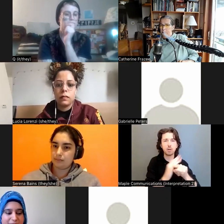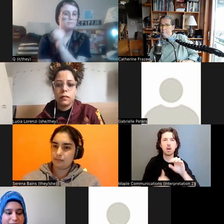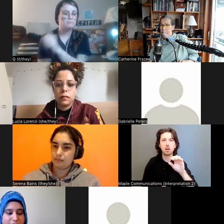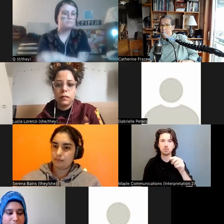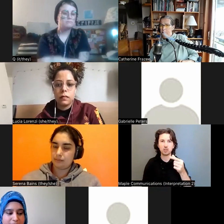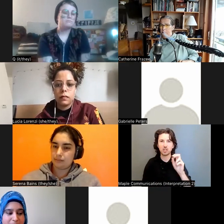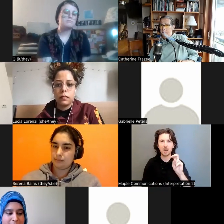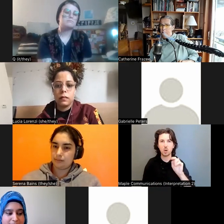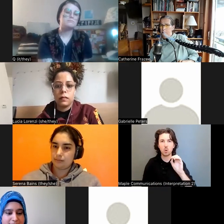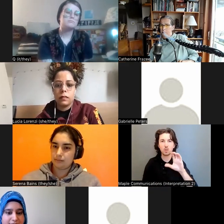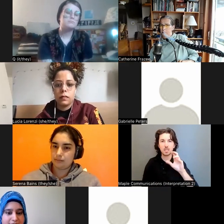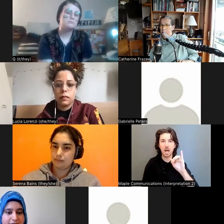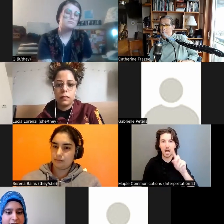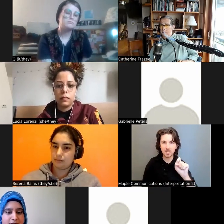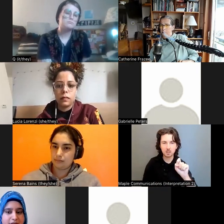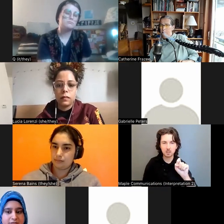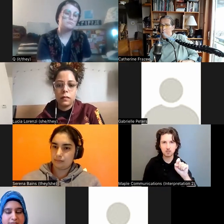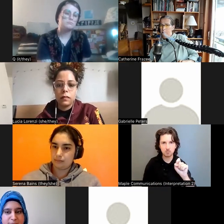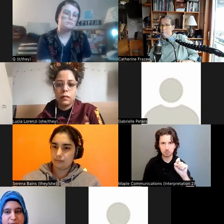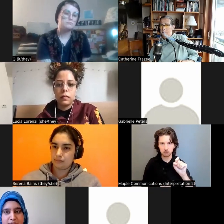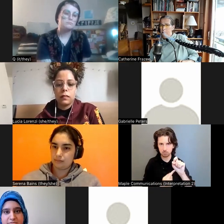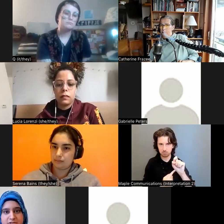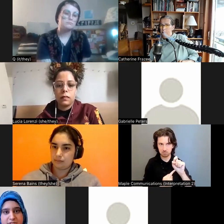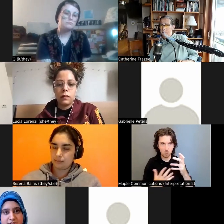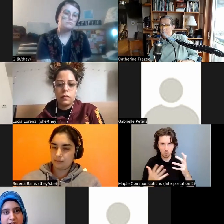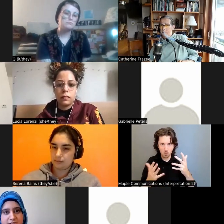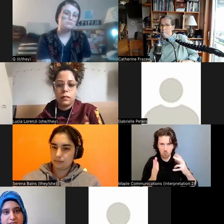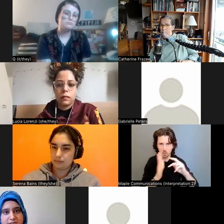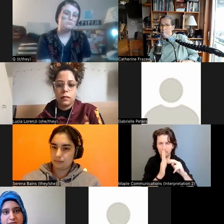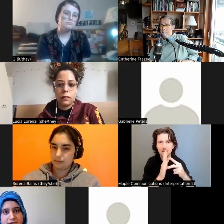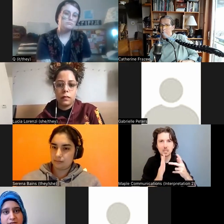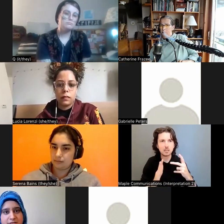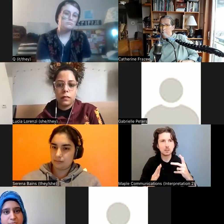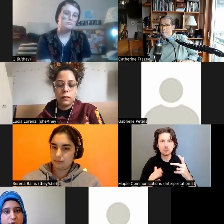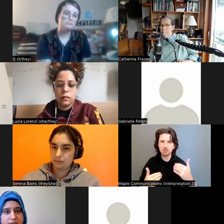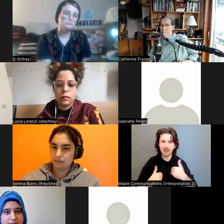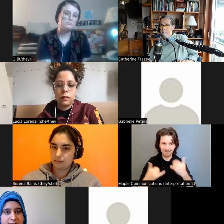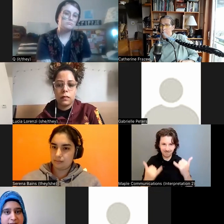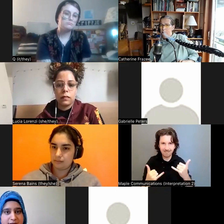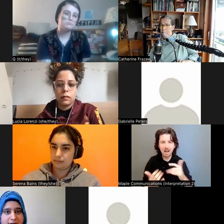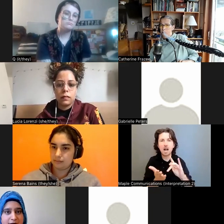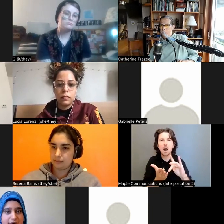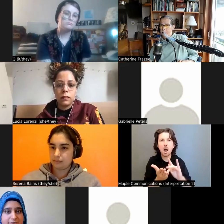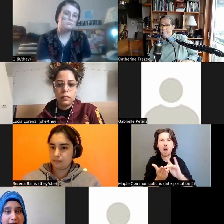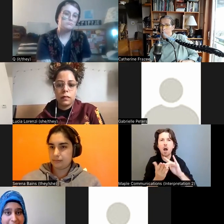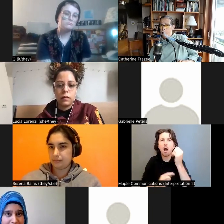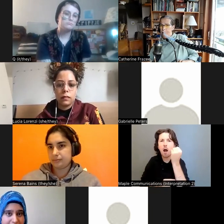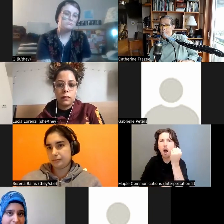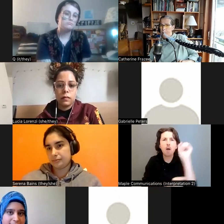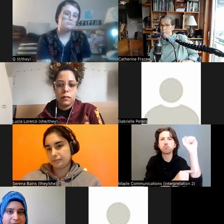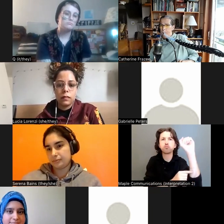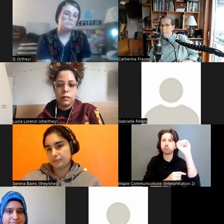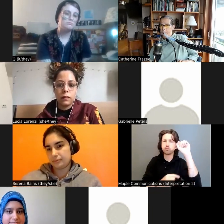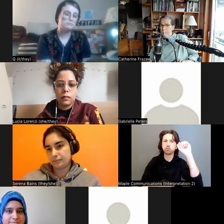And you know what it means to have the disability filibuster and its importance in our